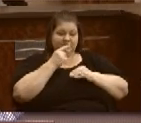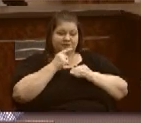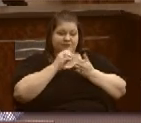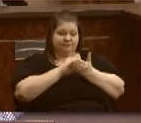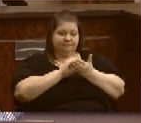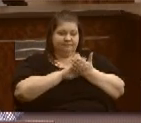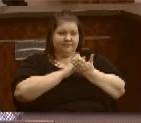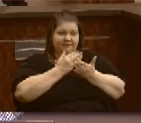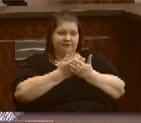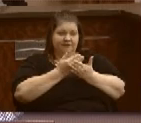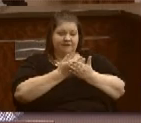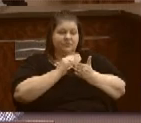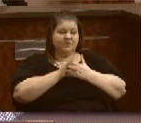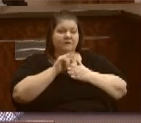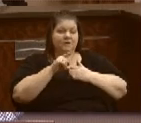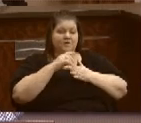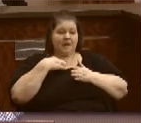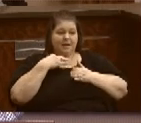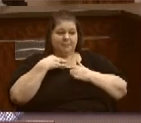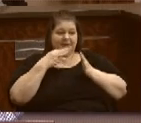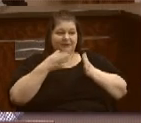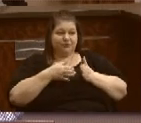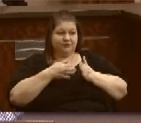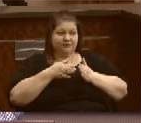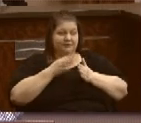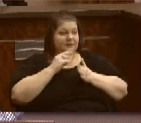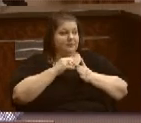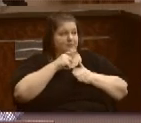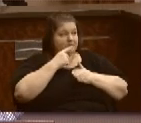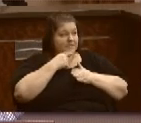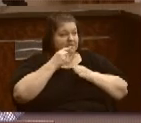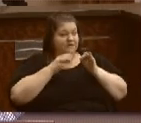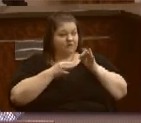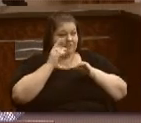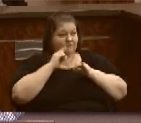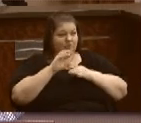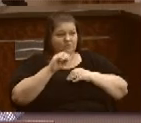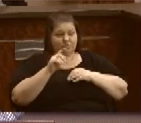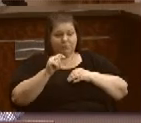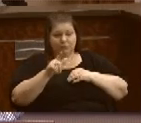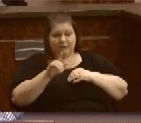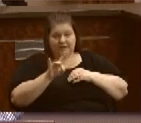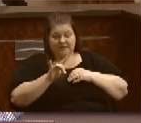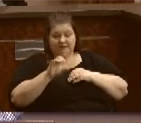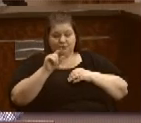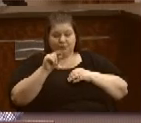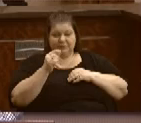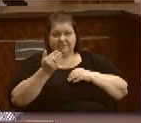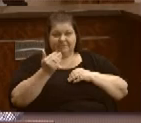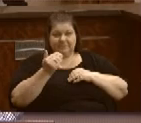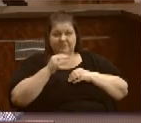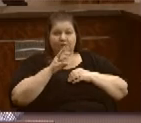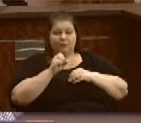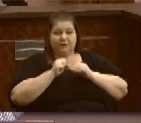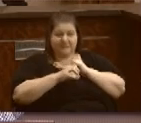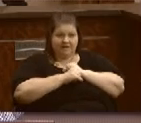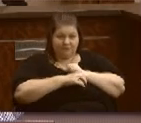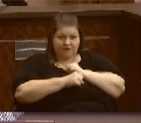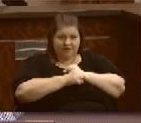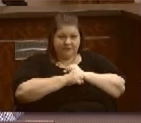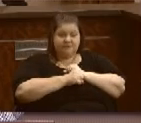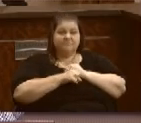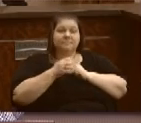that the application and the public hearing of October 28th, 2015 was advertised, and